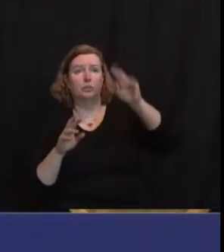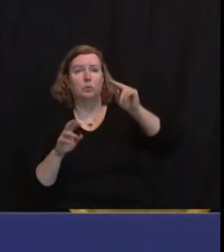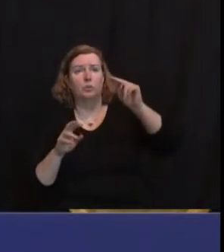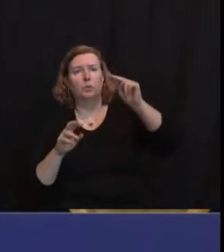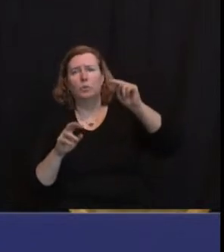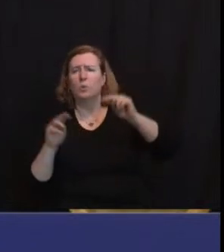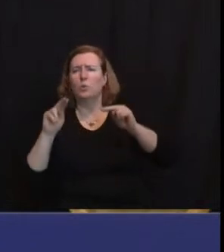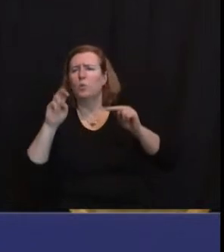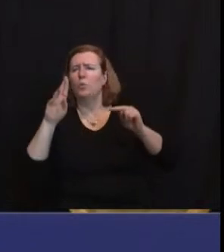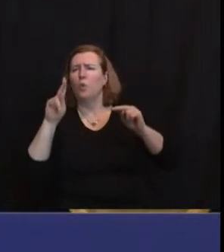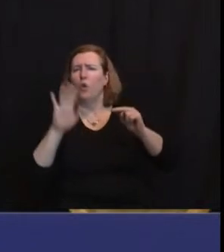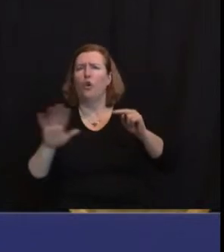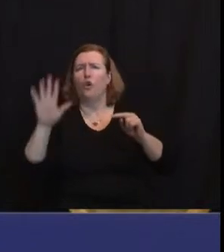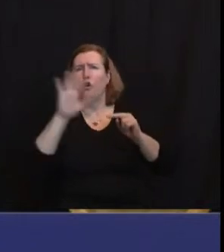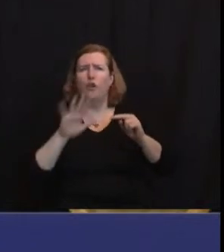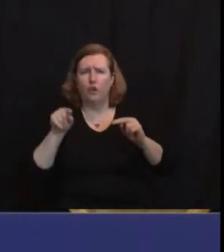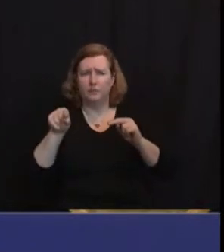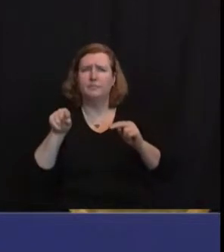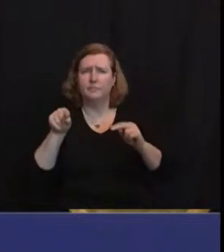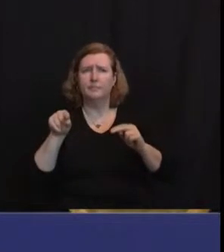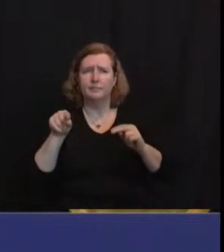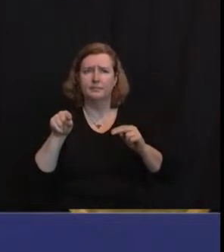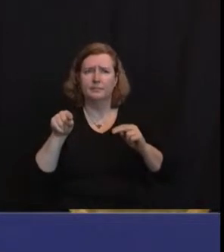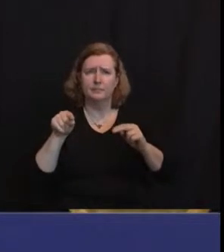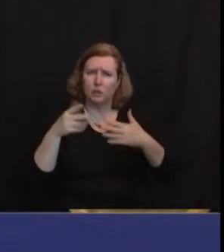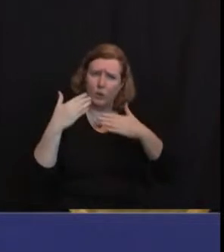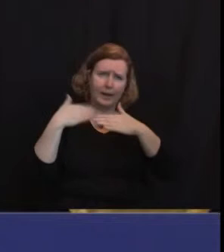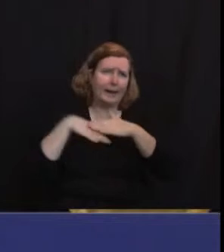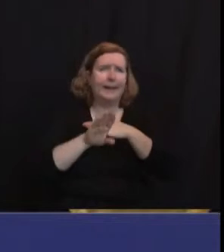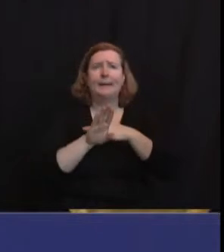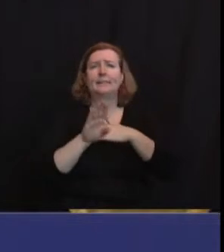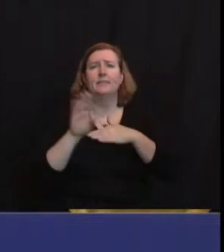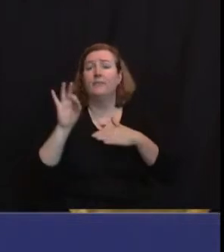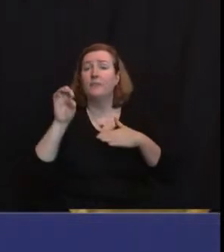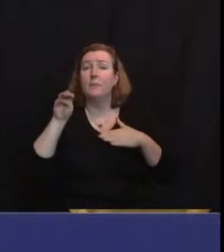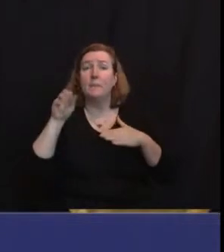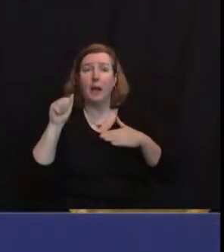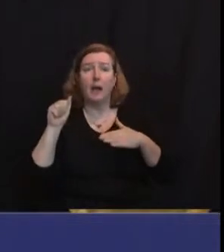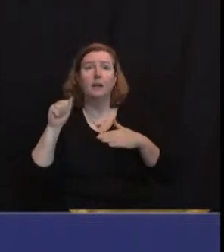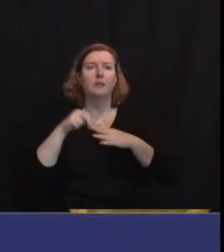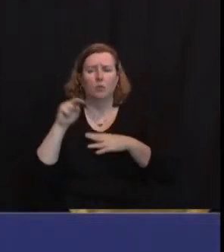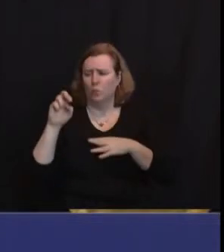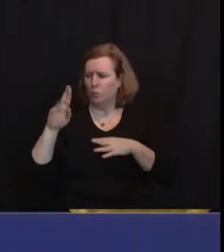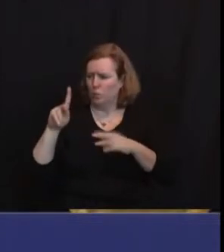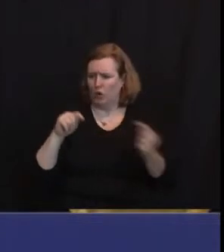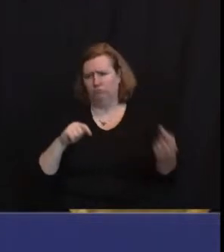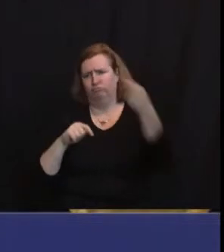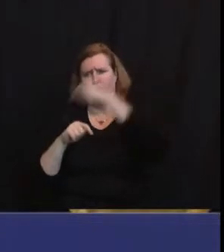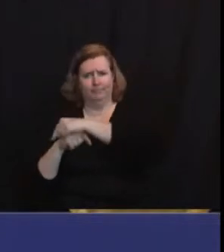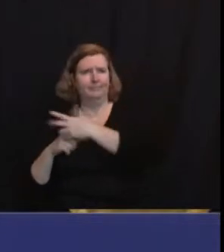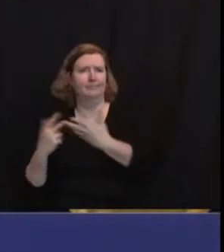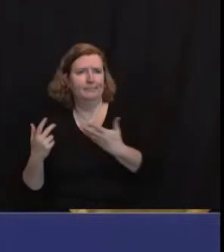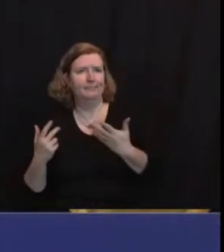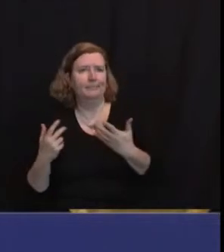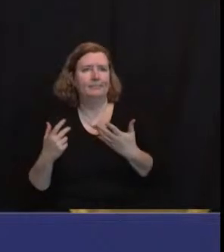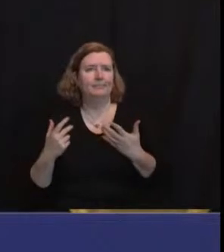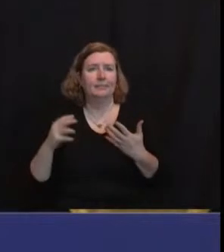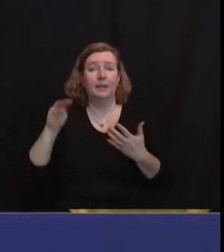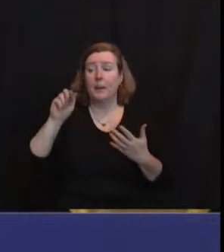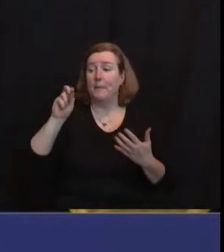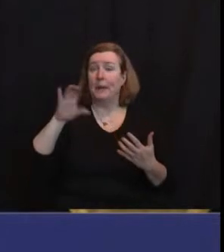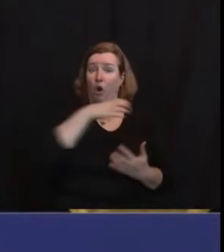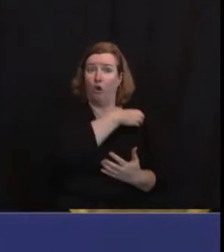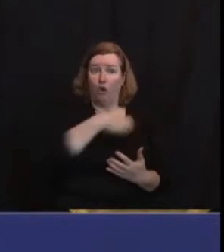there, explicitly going in there. The FEMA site in Newark explicitly. Mayor Raz Baraka in Newark